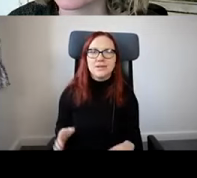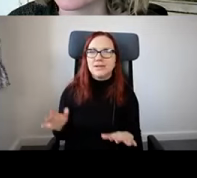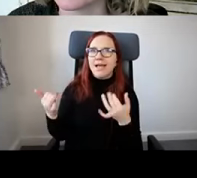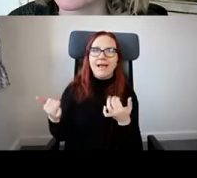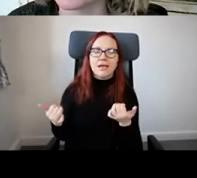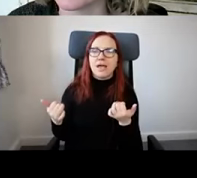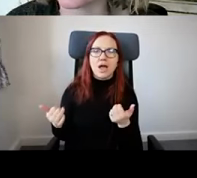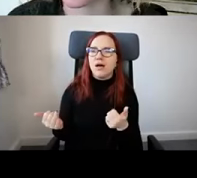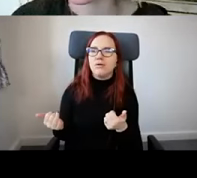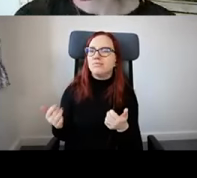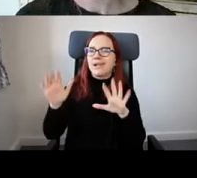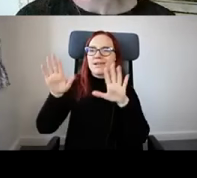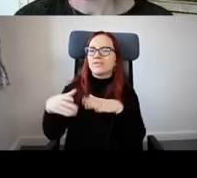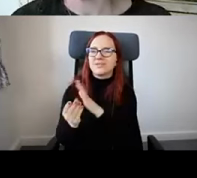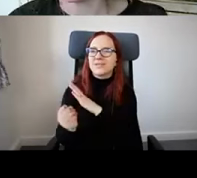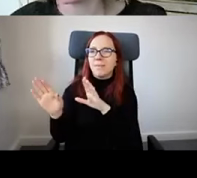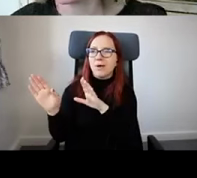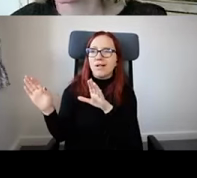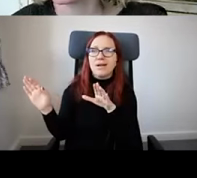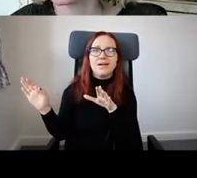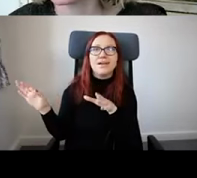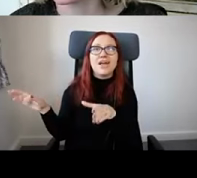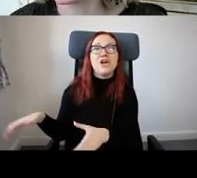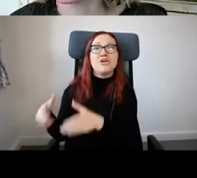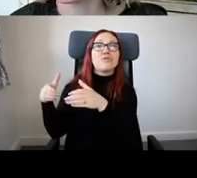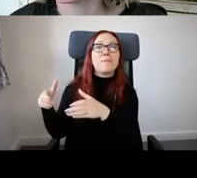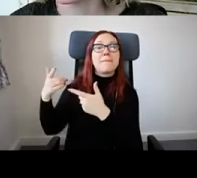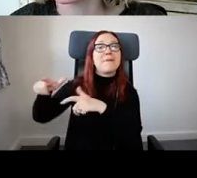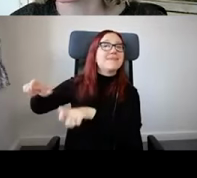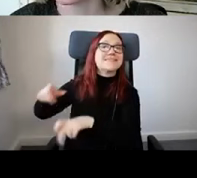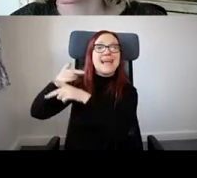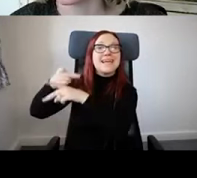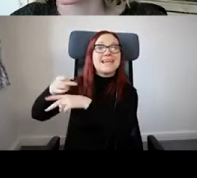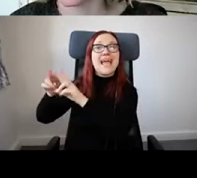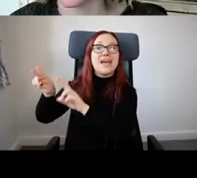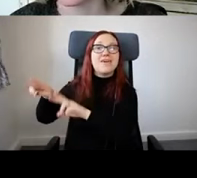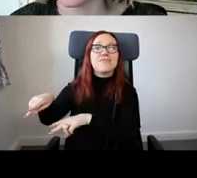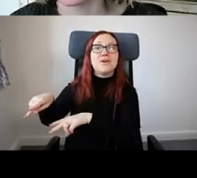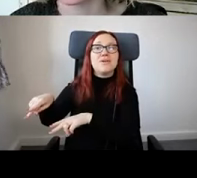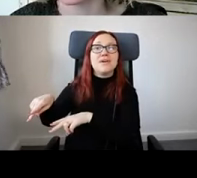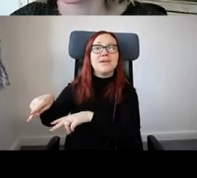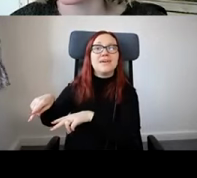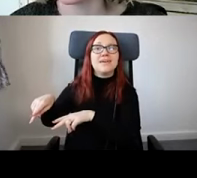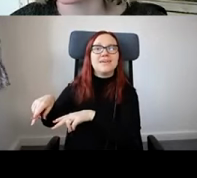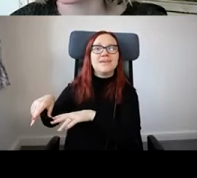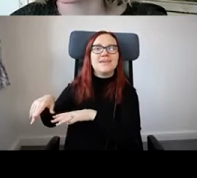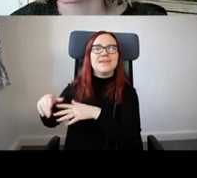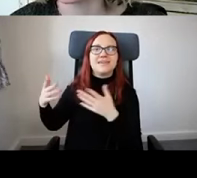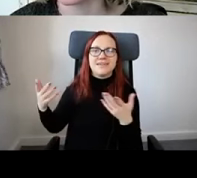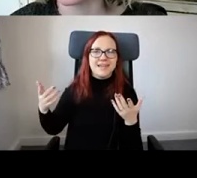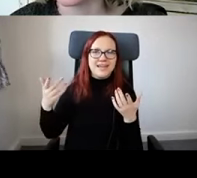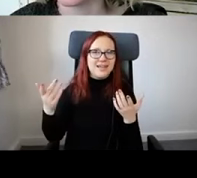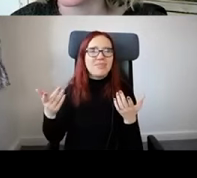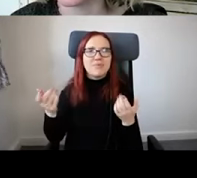stayed in the care home over Christmas, you know, leaving their families to look after the people they were looking at. It was a beautiful, it